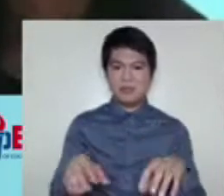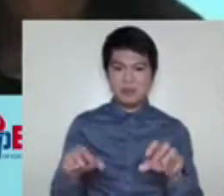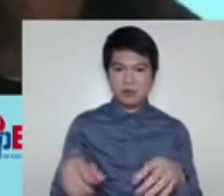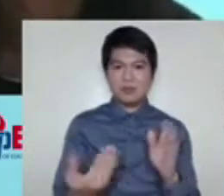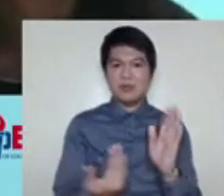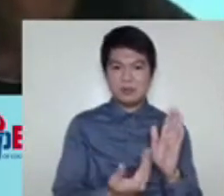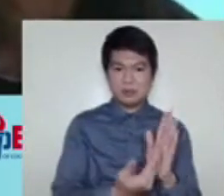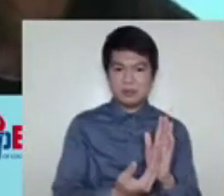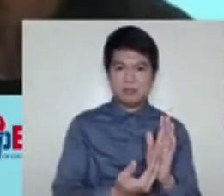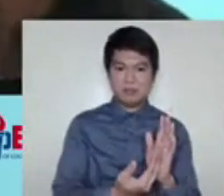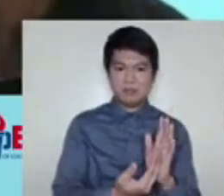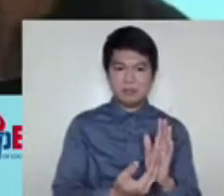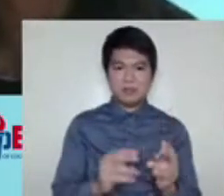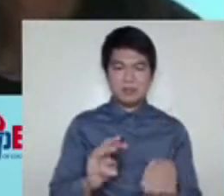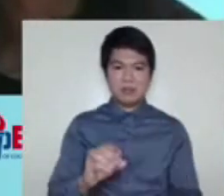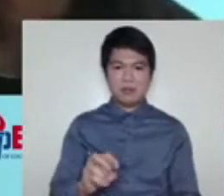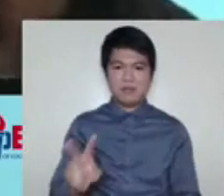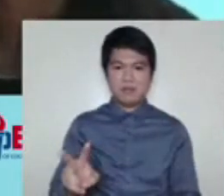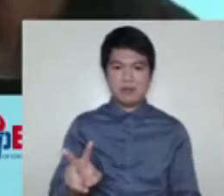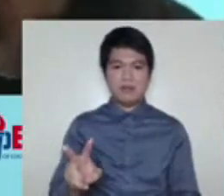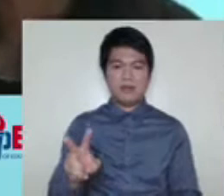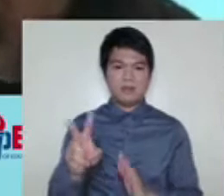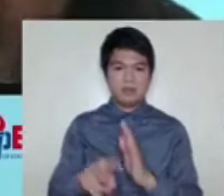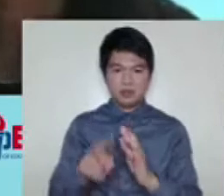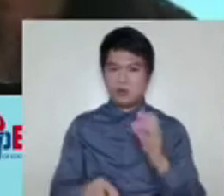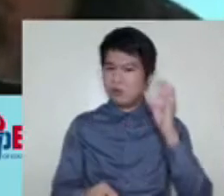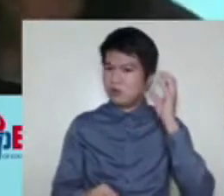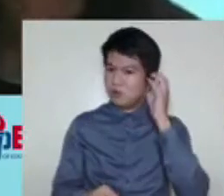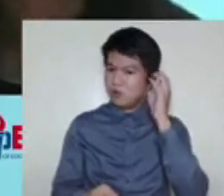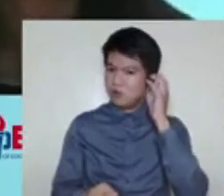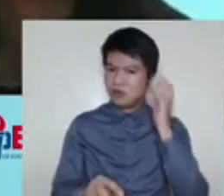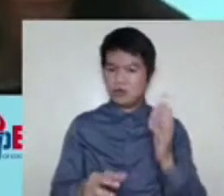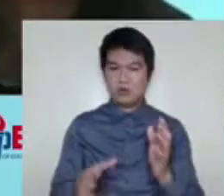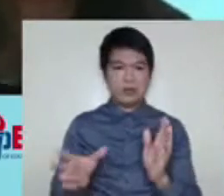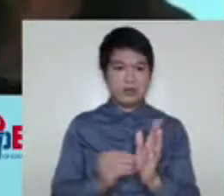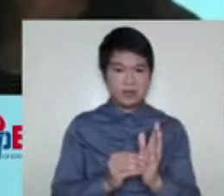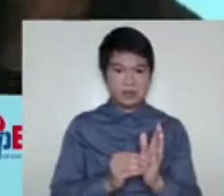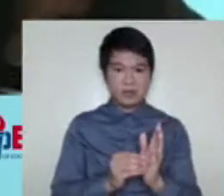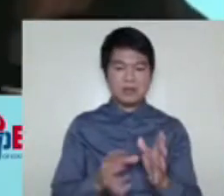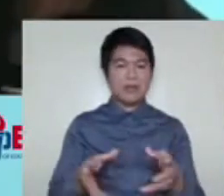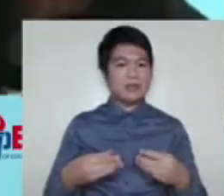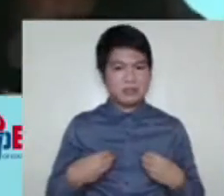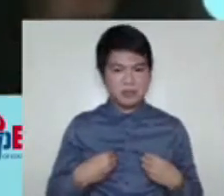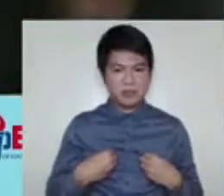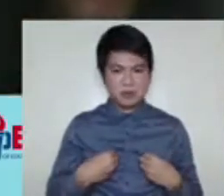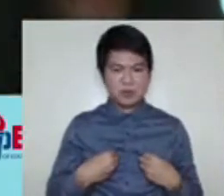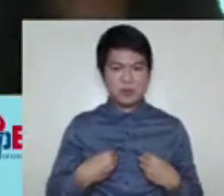or the annotated video or audio recording will be the acceptable MOV for you to get a rating of